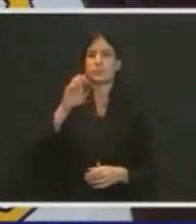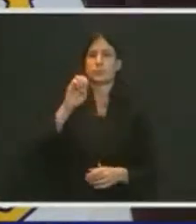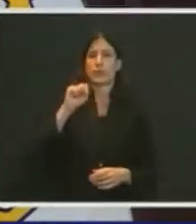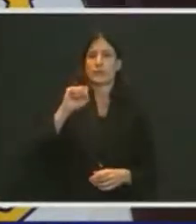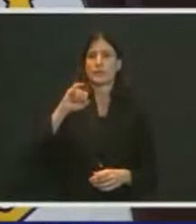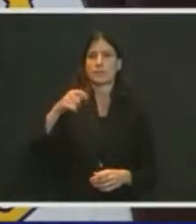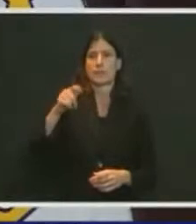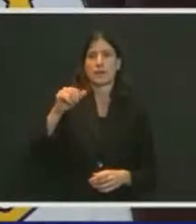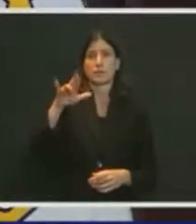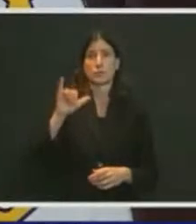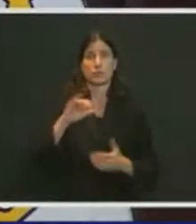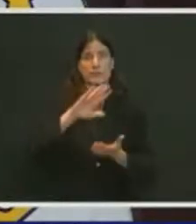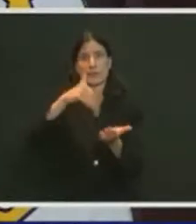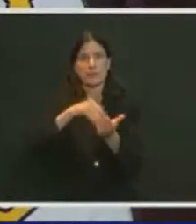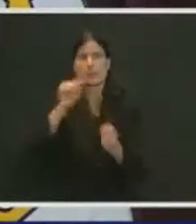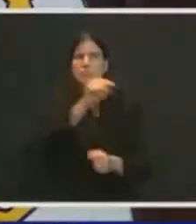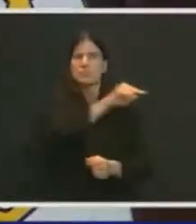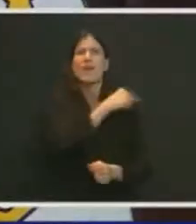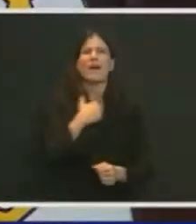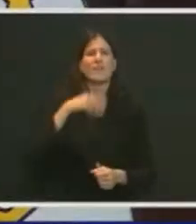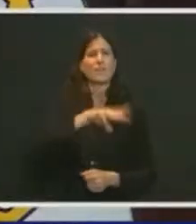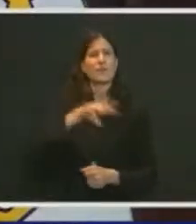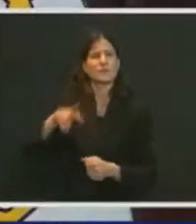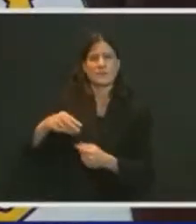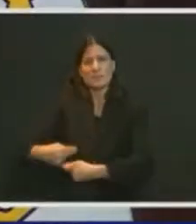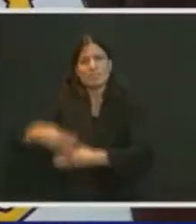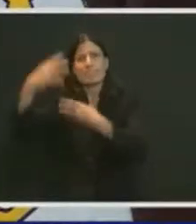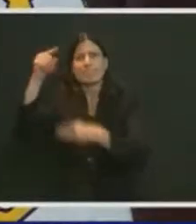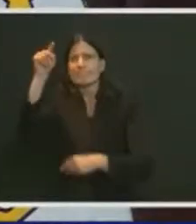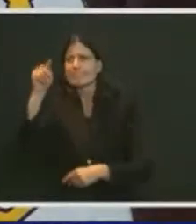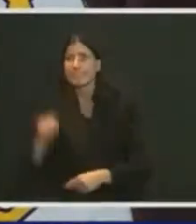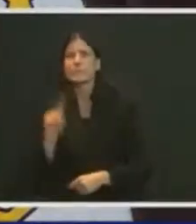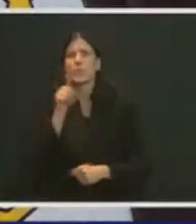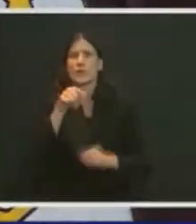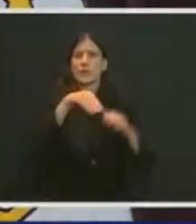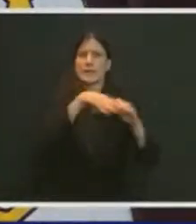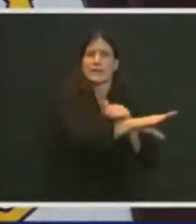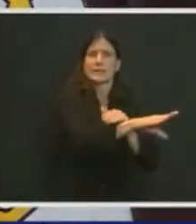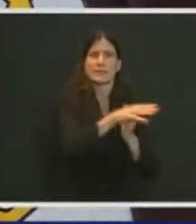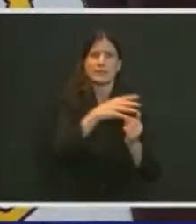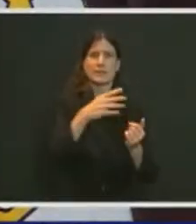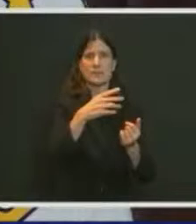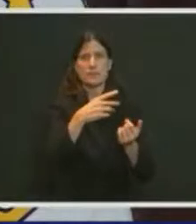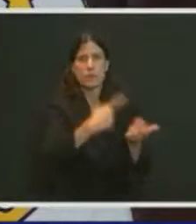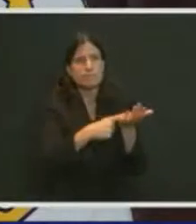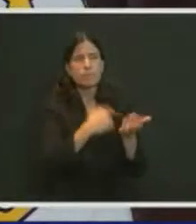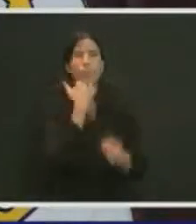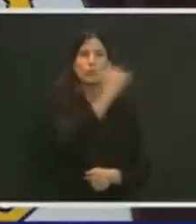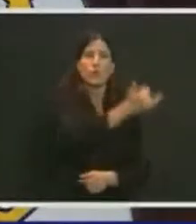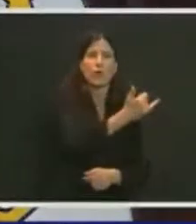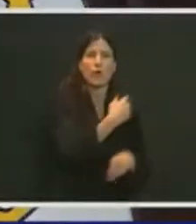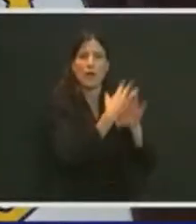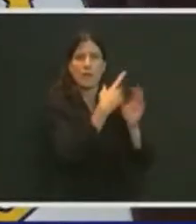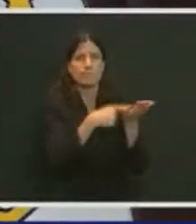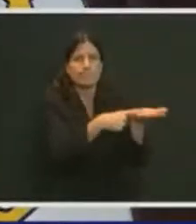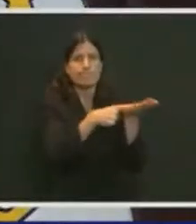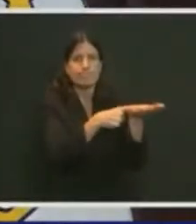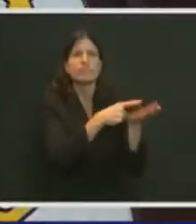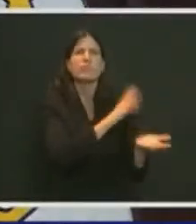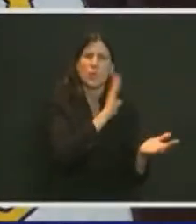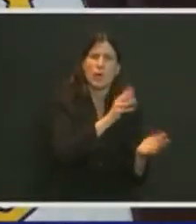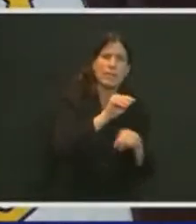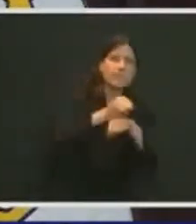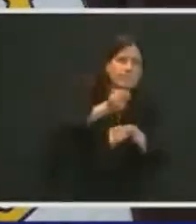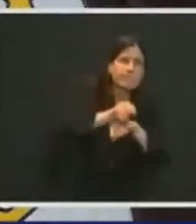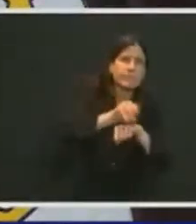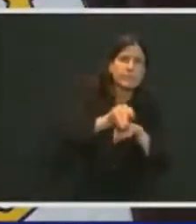We've been speaking regularly to our primary care docs. They are ready. They are ready to re-engage with people who are their